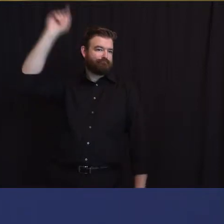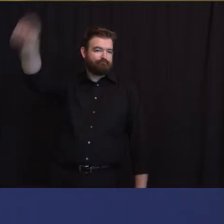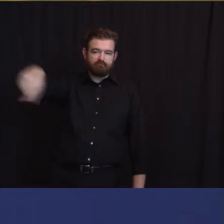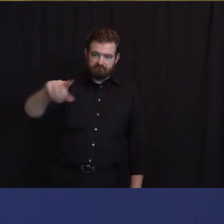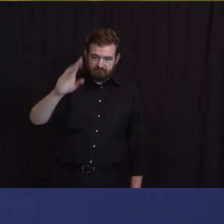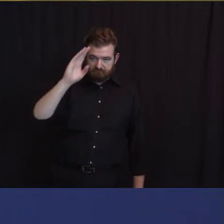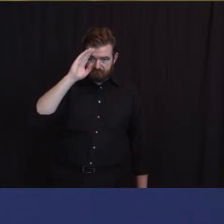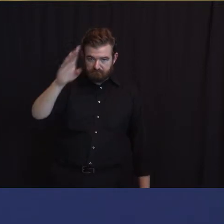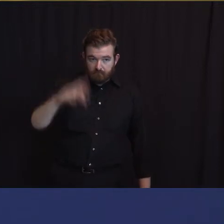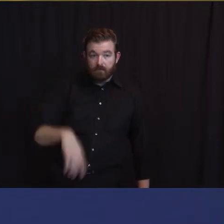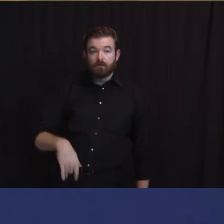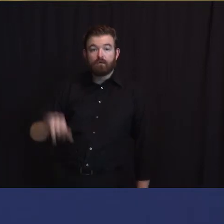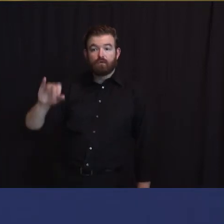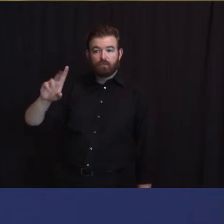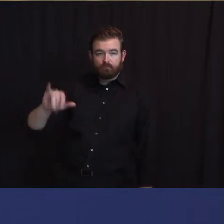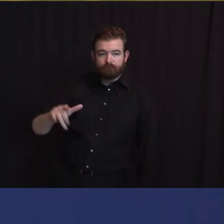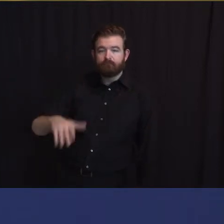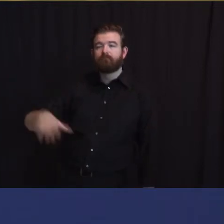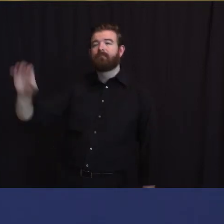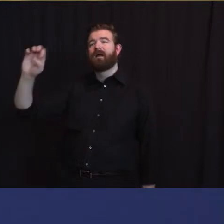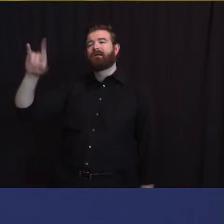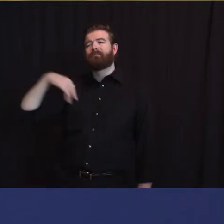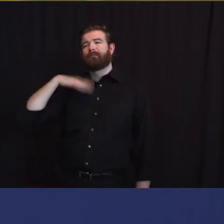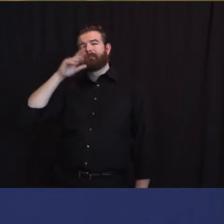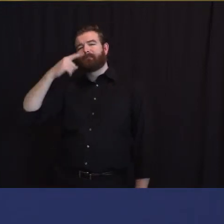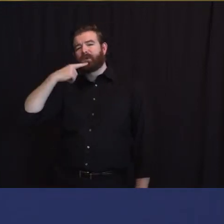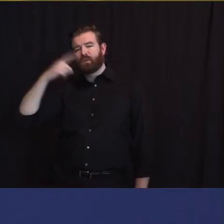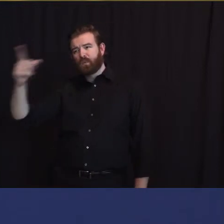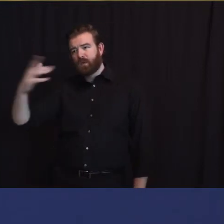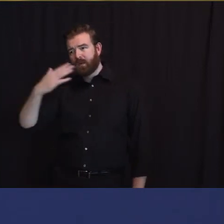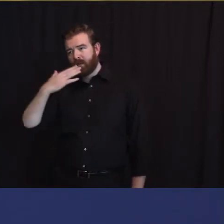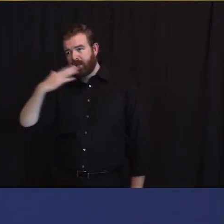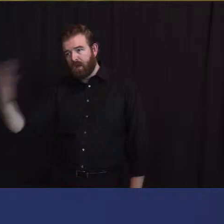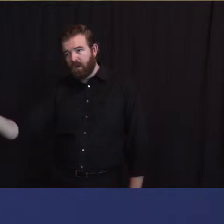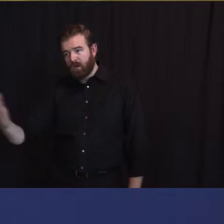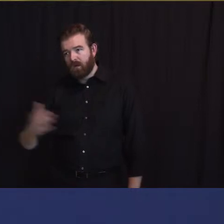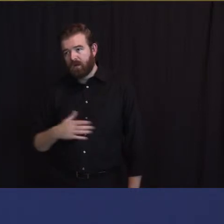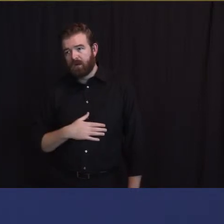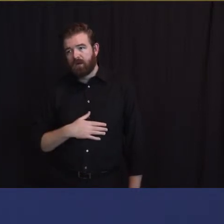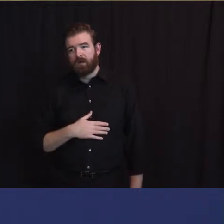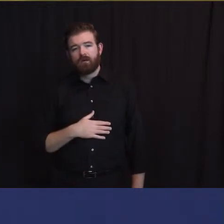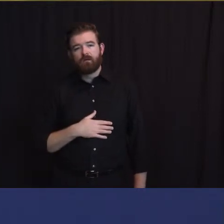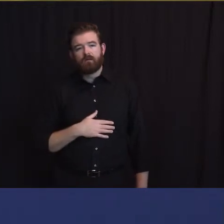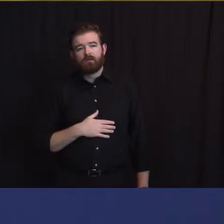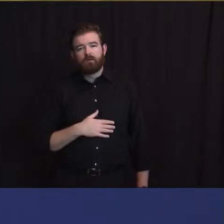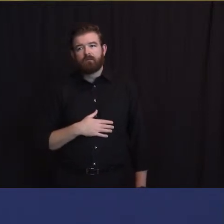you. And on behalf of all of us, we thank you. You've come out of the bullpen